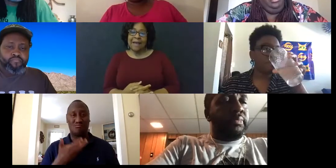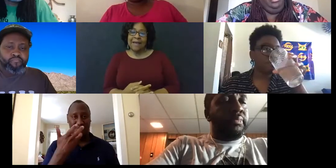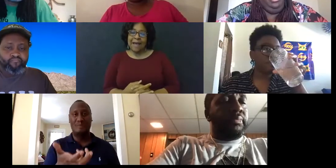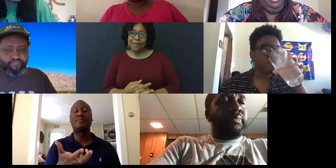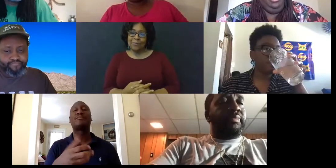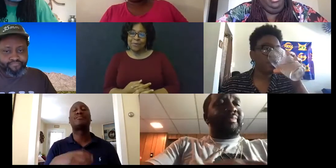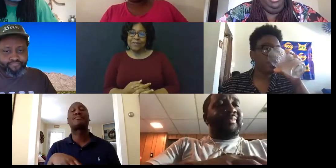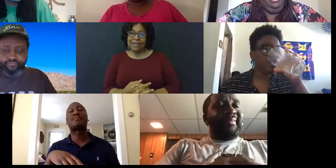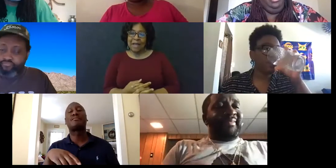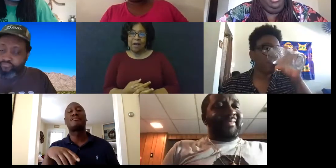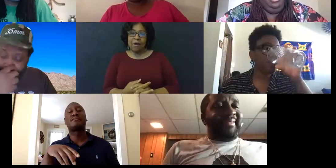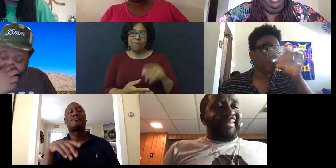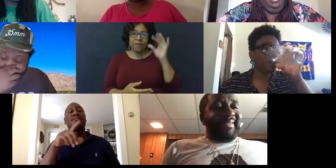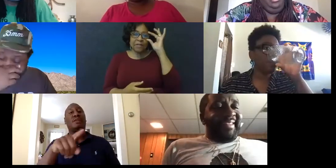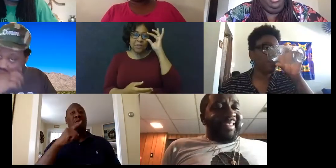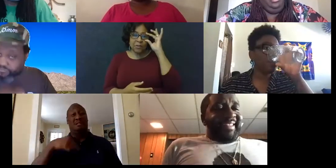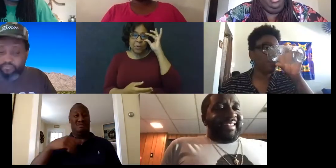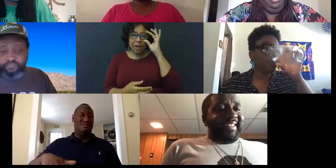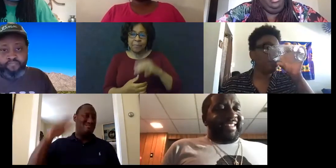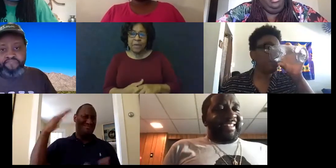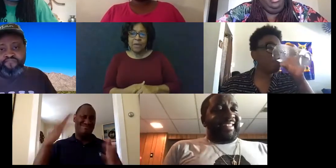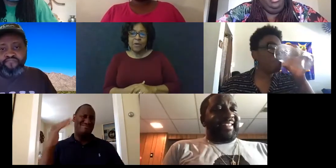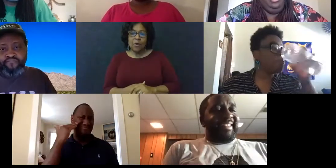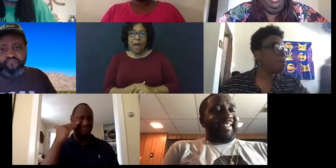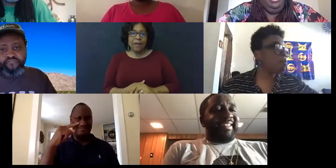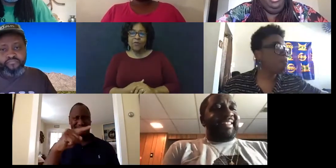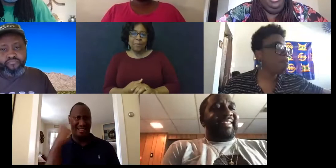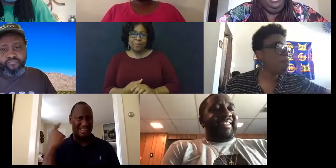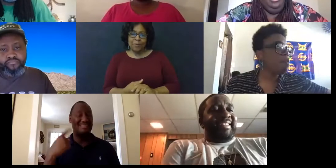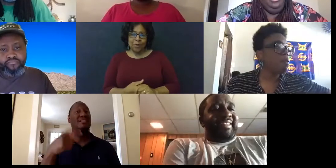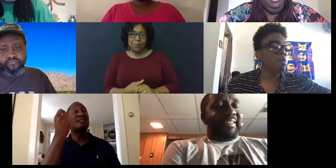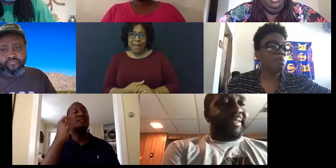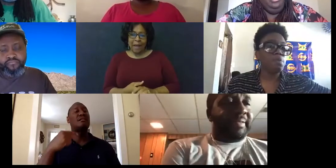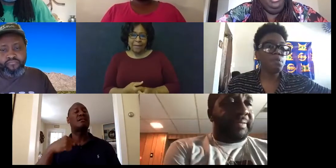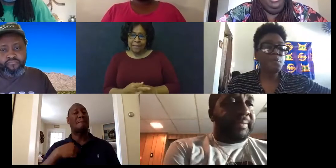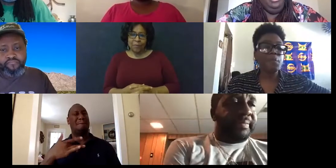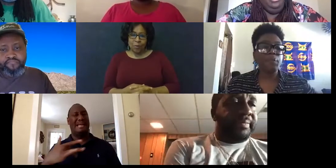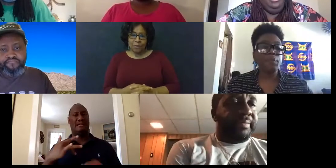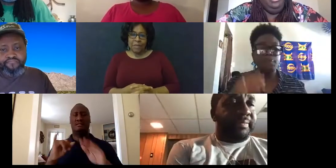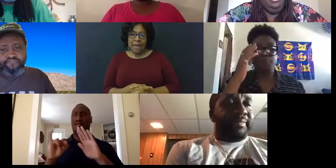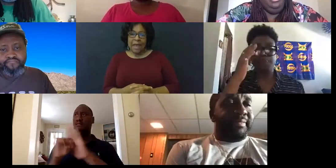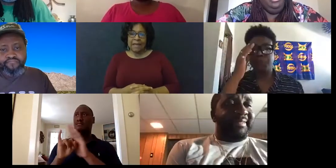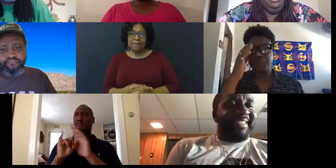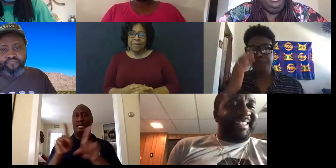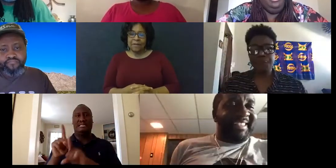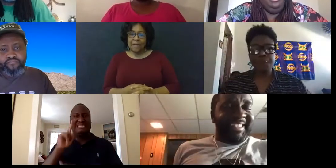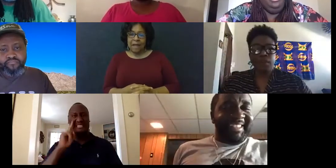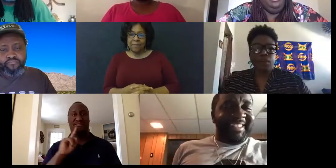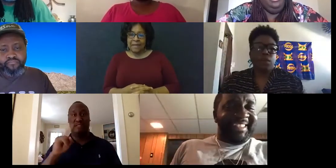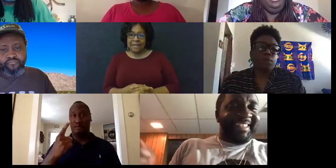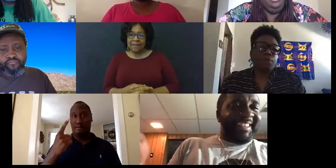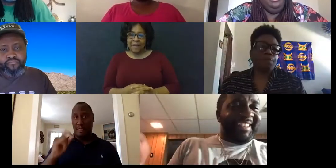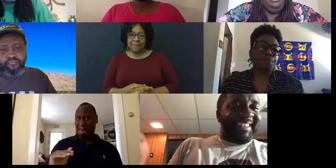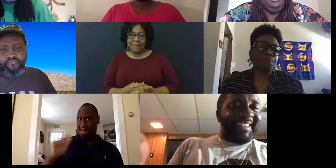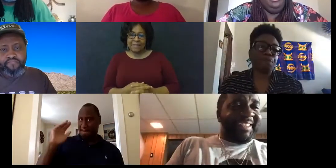Yeah, I really appreciate offering that to you. I grew up, you know, Black, of course, and I feel that I've